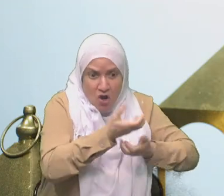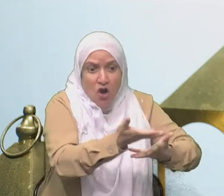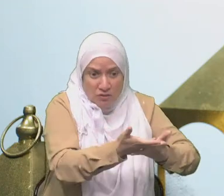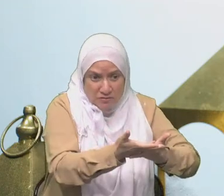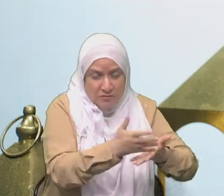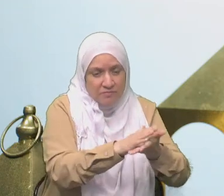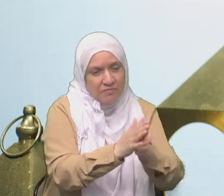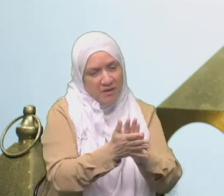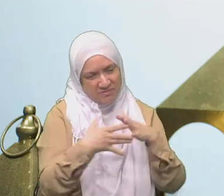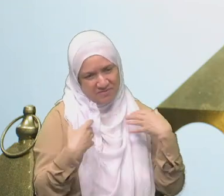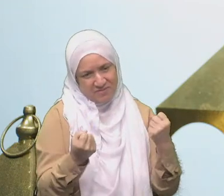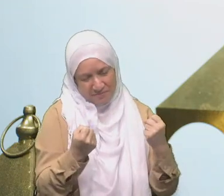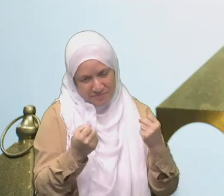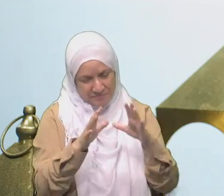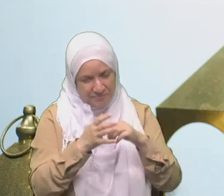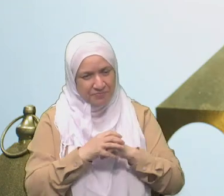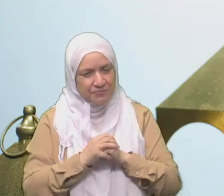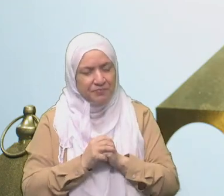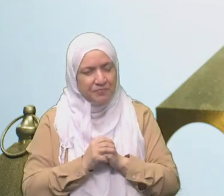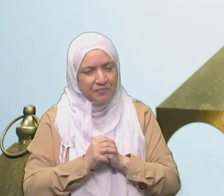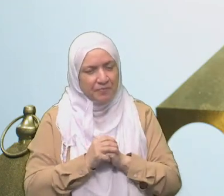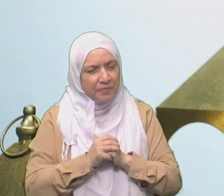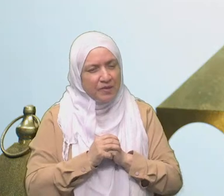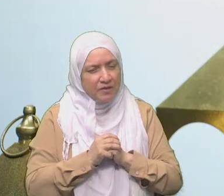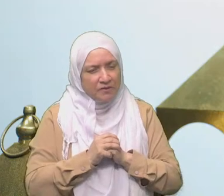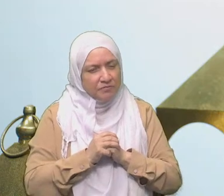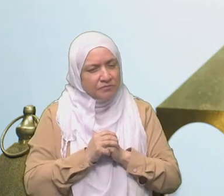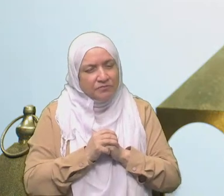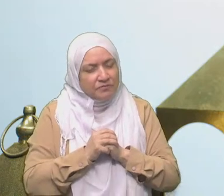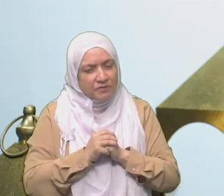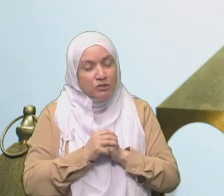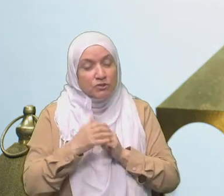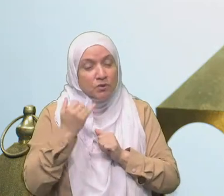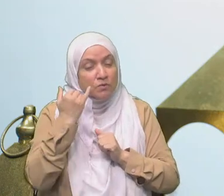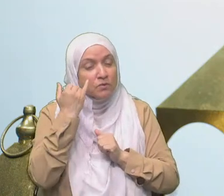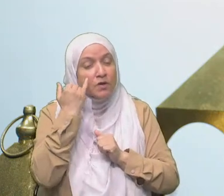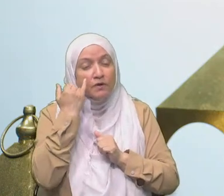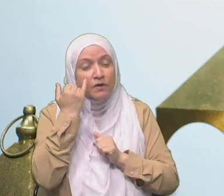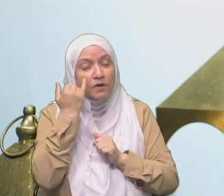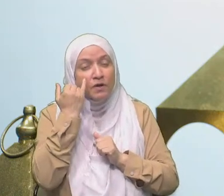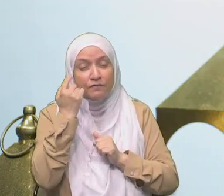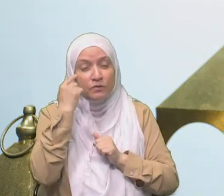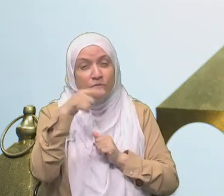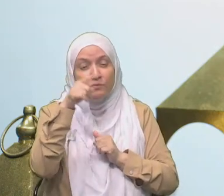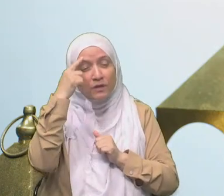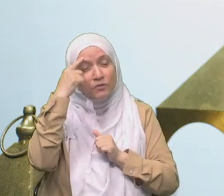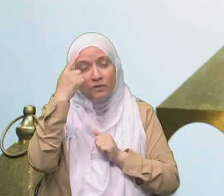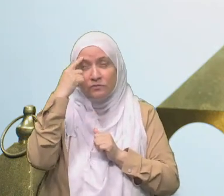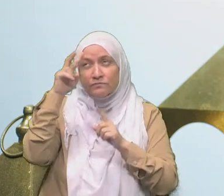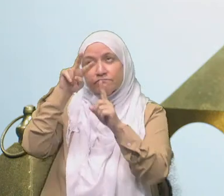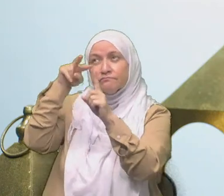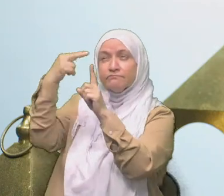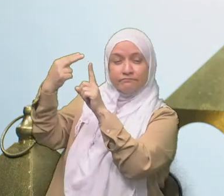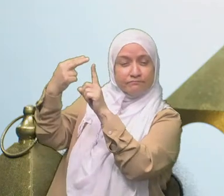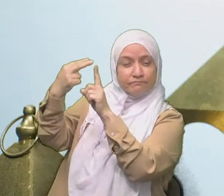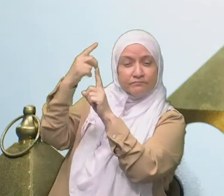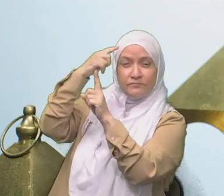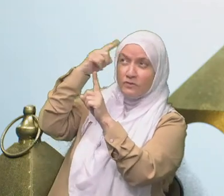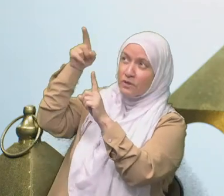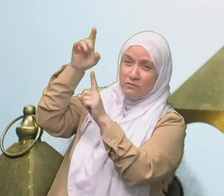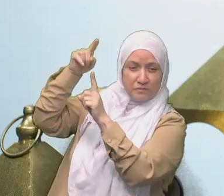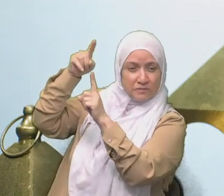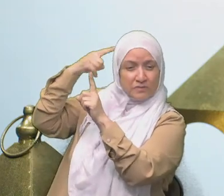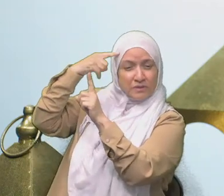new medicine, right? Which is a good assumption of Allah subhanahu wa ta'ala. Your hope in Allah, your hope in Allah, your hope in Allah. We live in an age